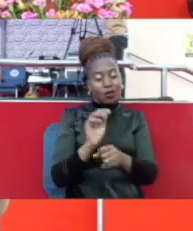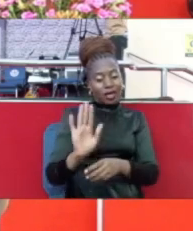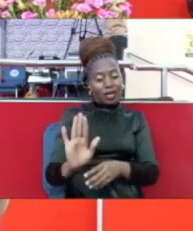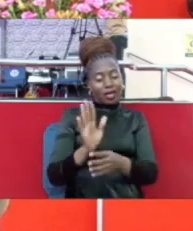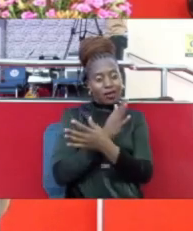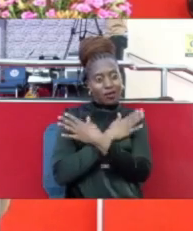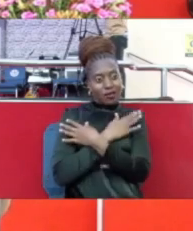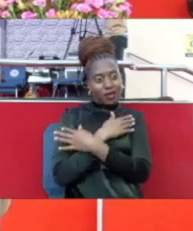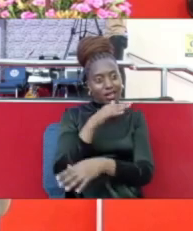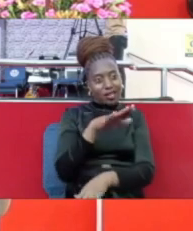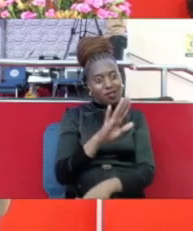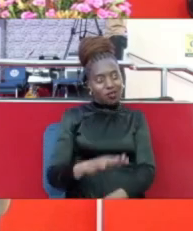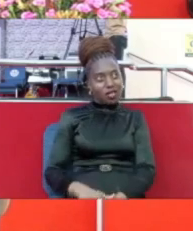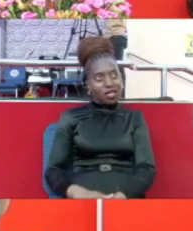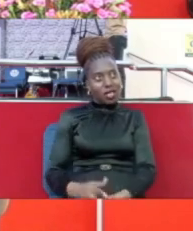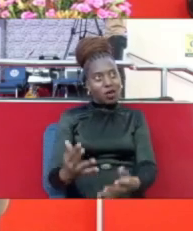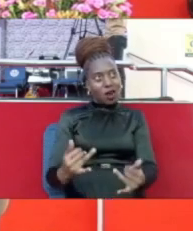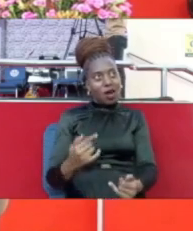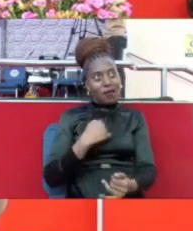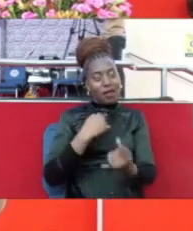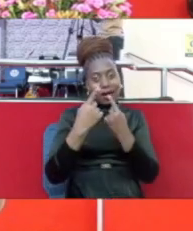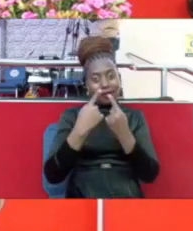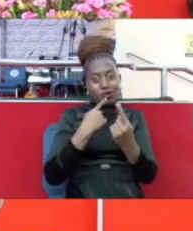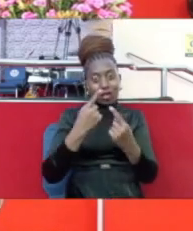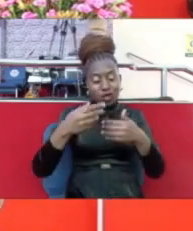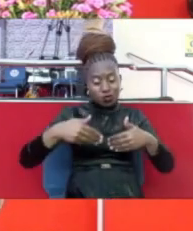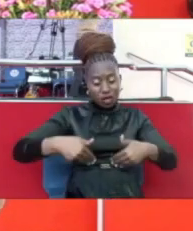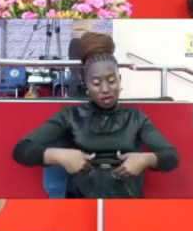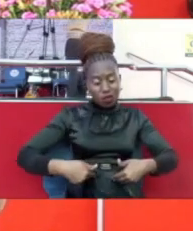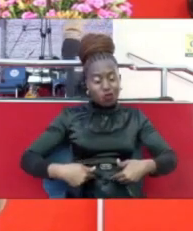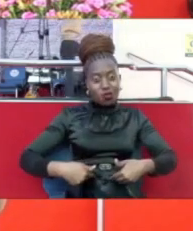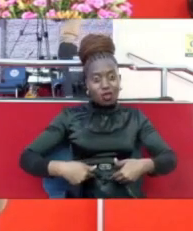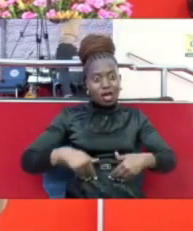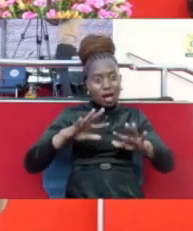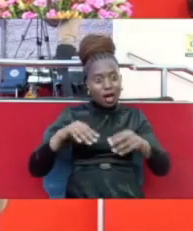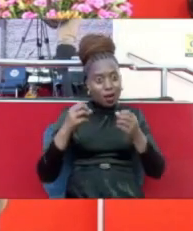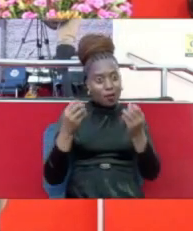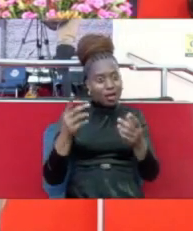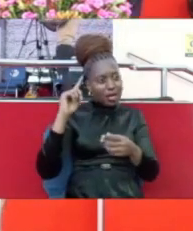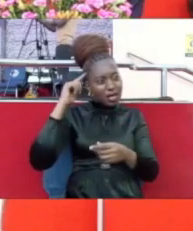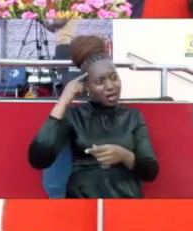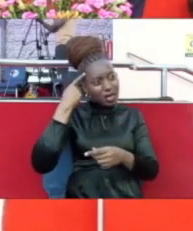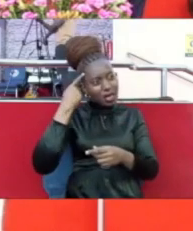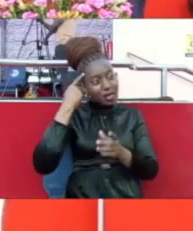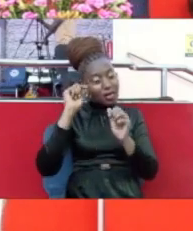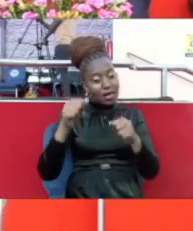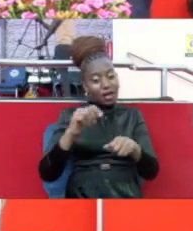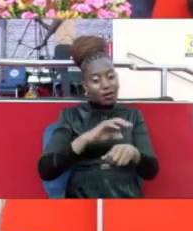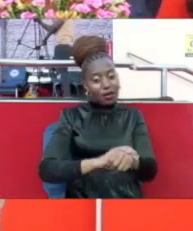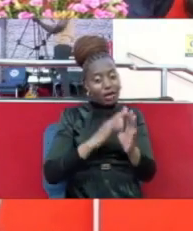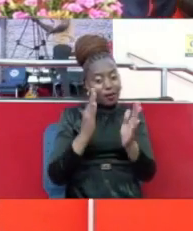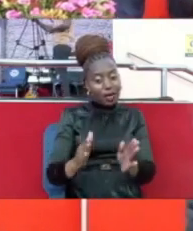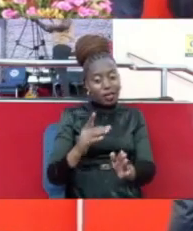So I'm talking to the youth right now. How many of you youth think that you can find a young person that needs Jesus?